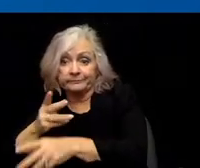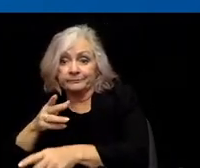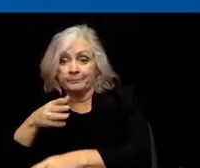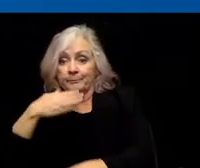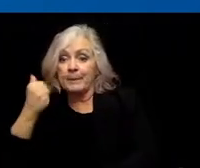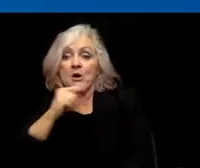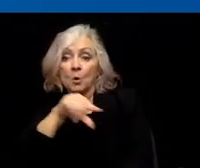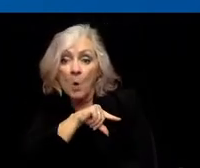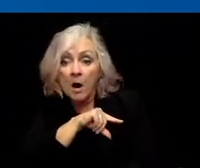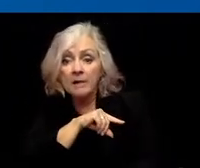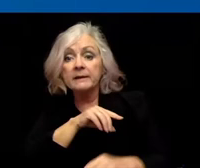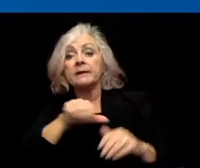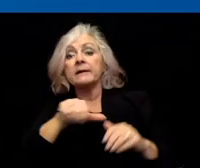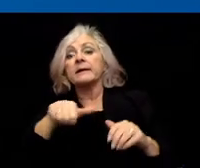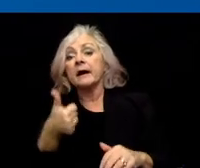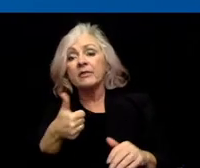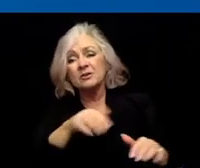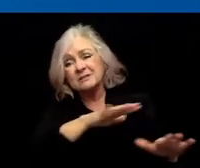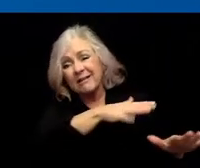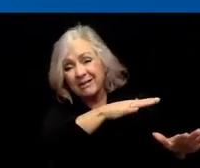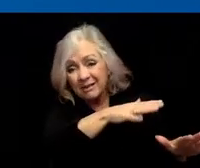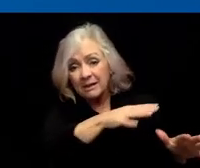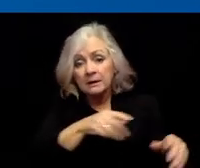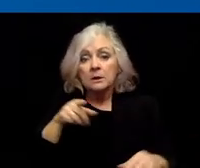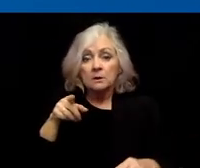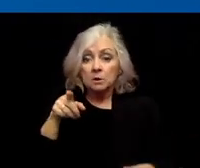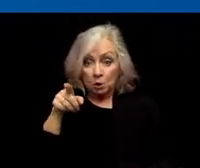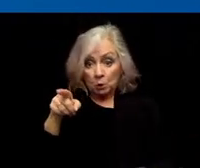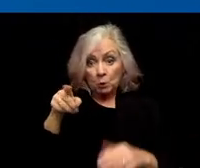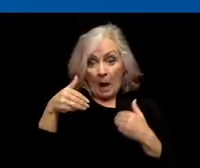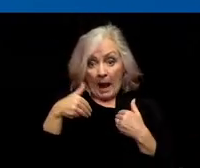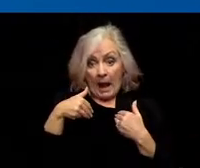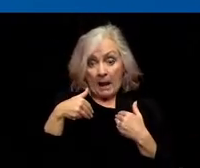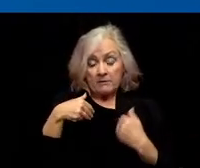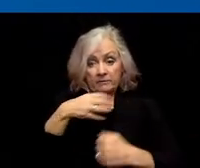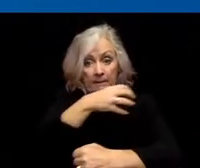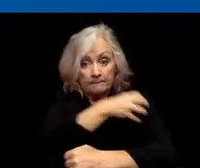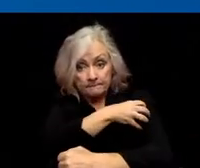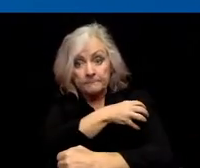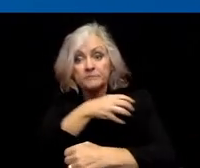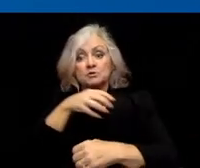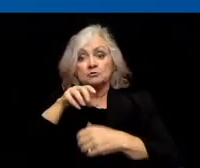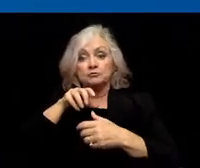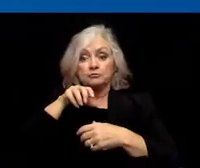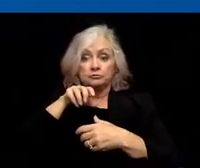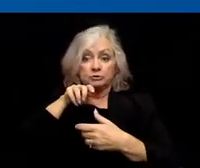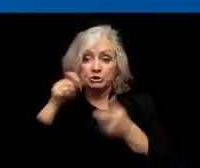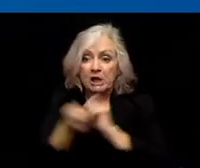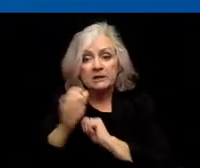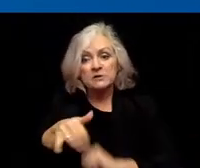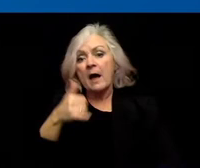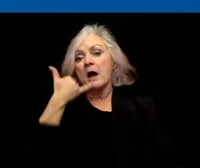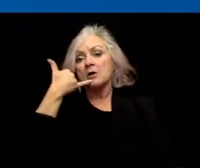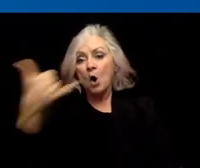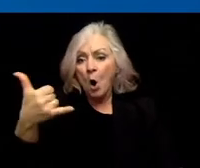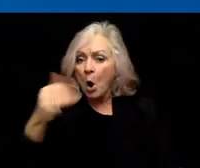ability to be able to change that, to be able to get on the phone, but 99% of people